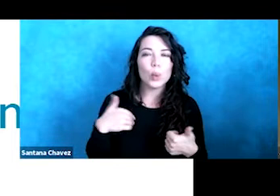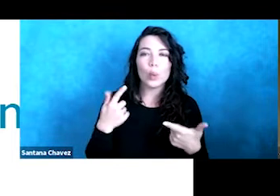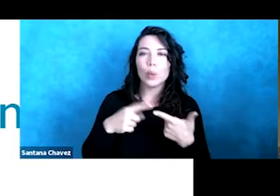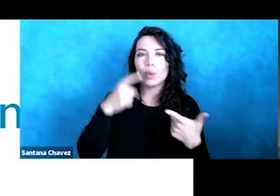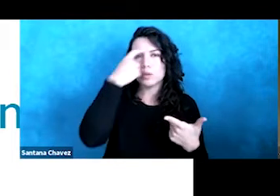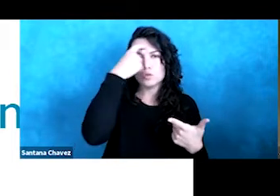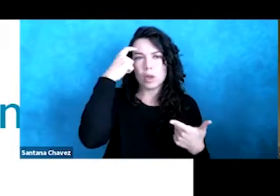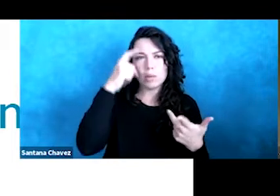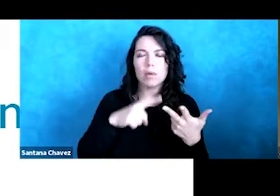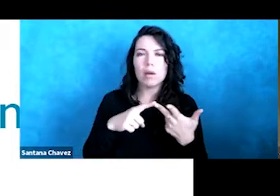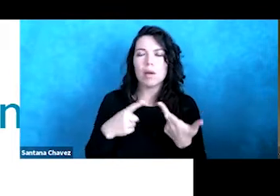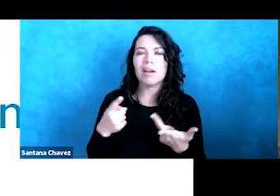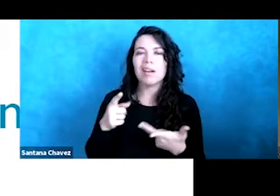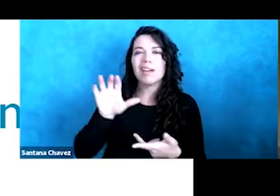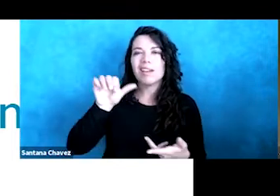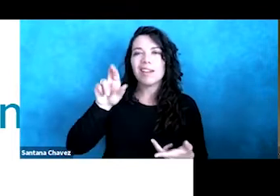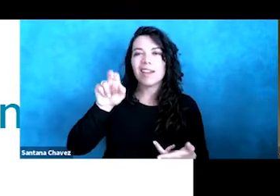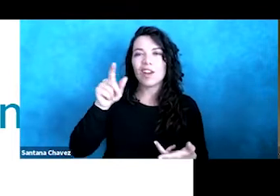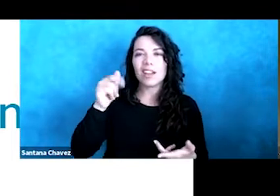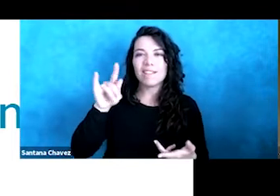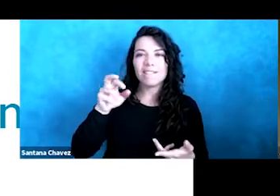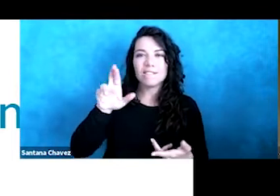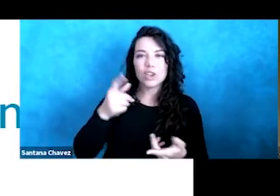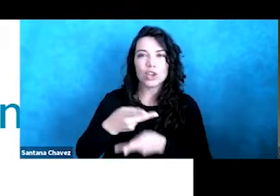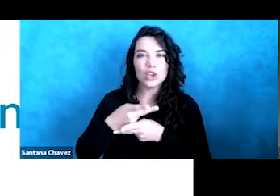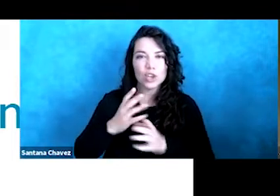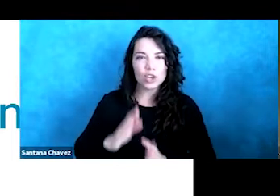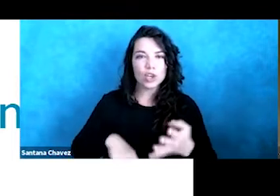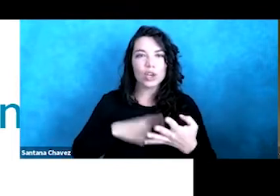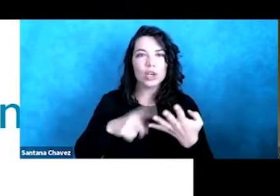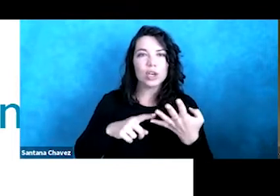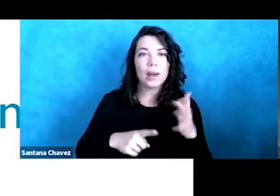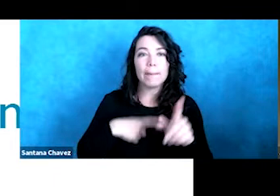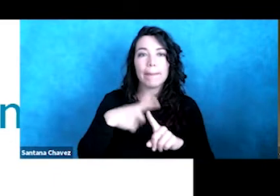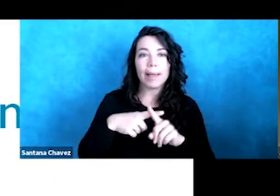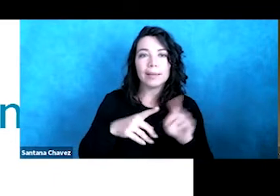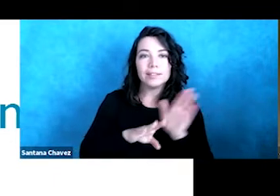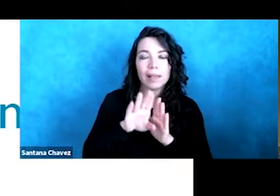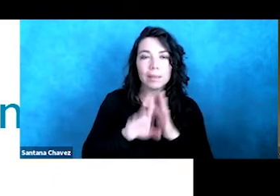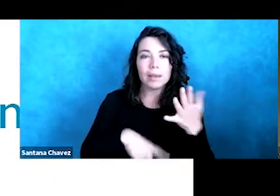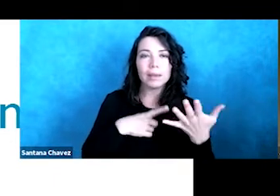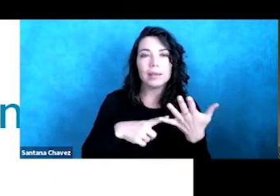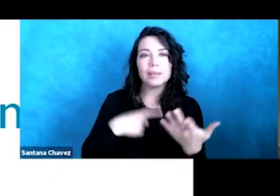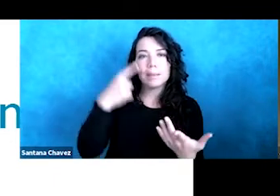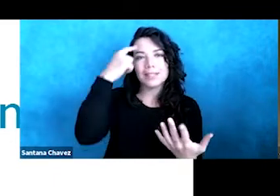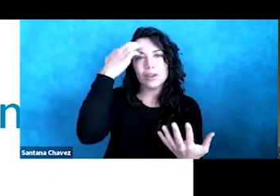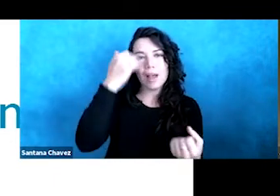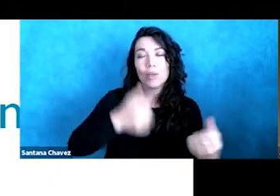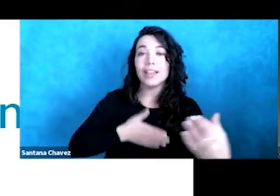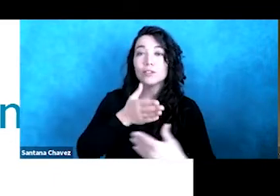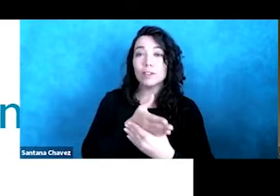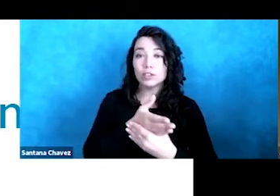well-being, positive youth development, and then mental health interventions and psychosocial interventions. For mental health